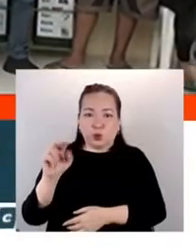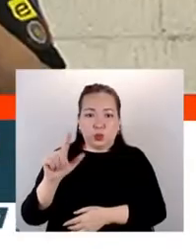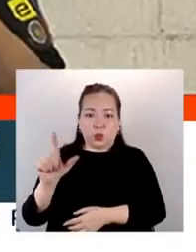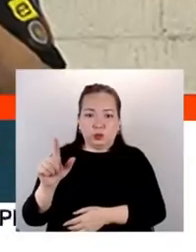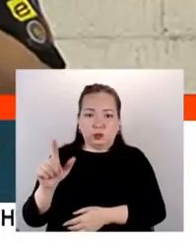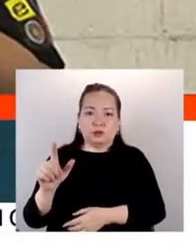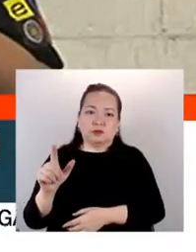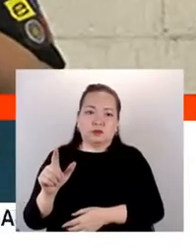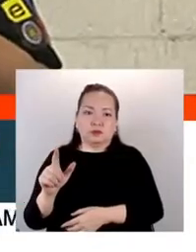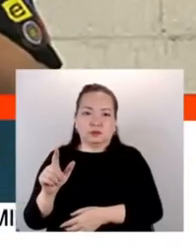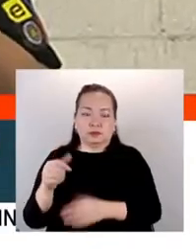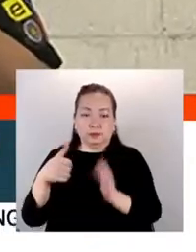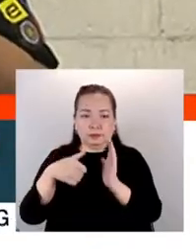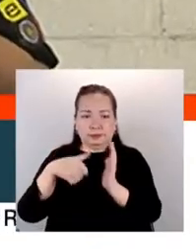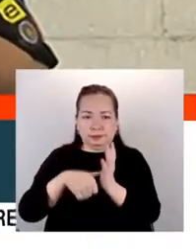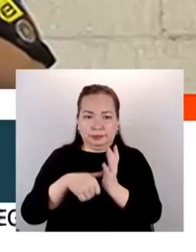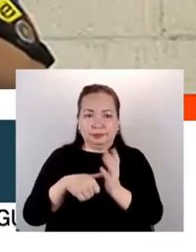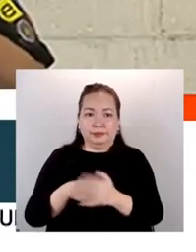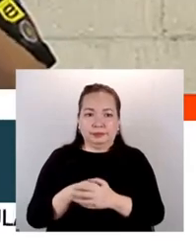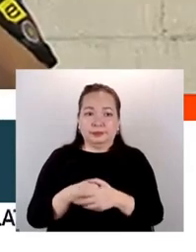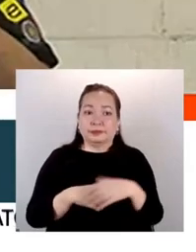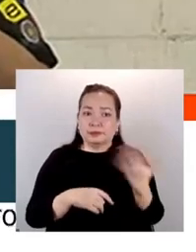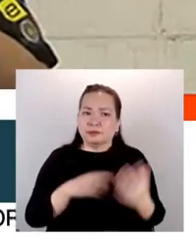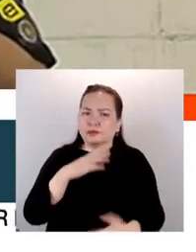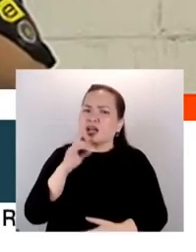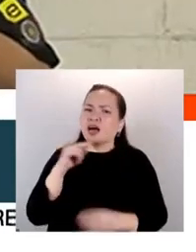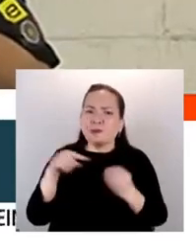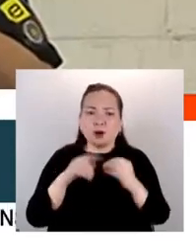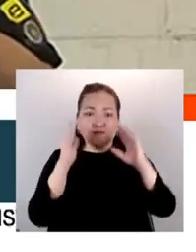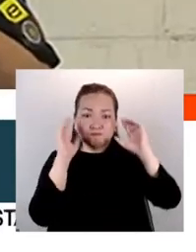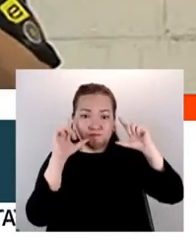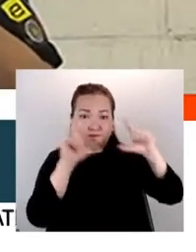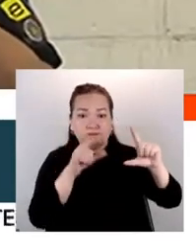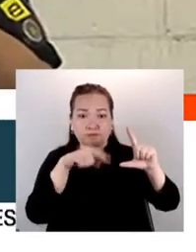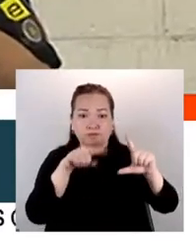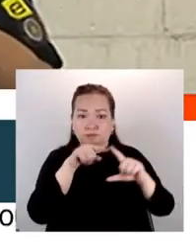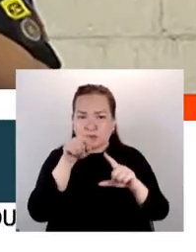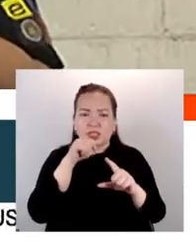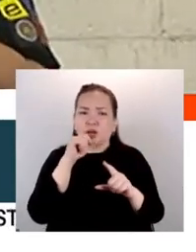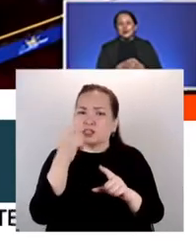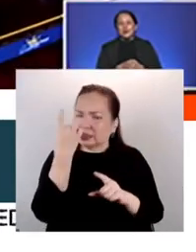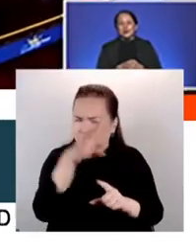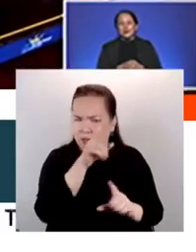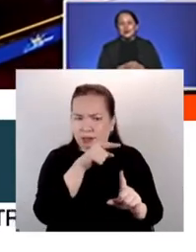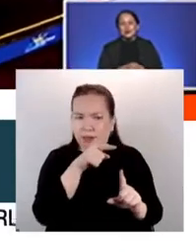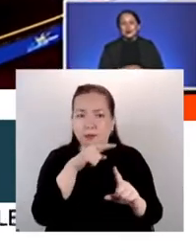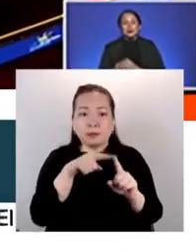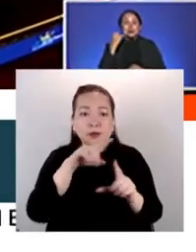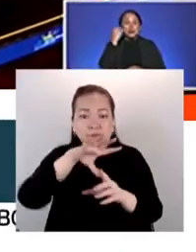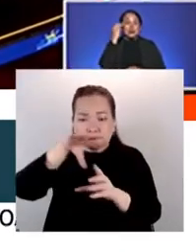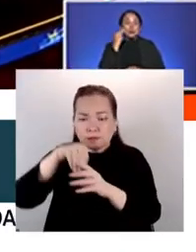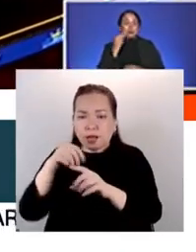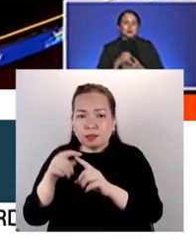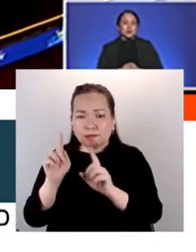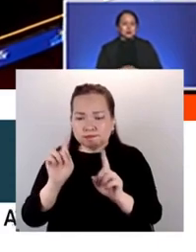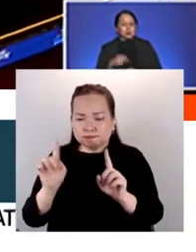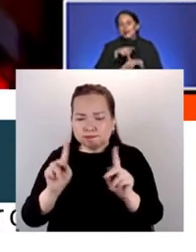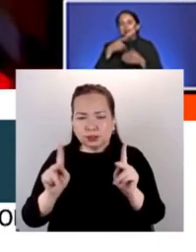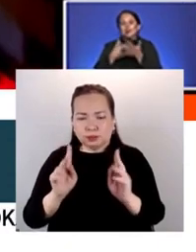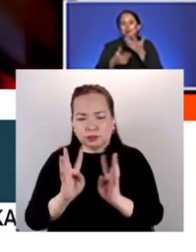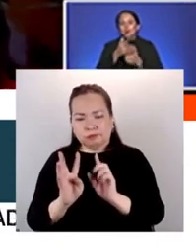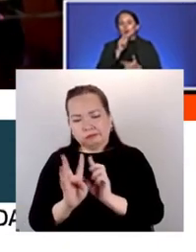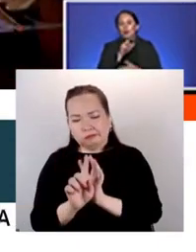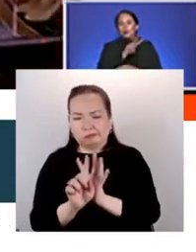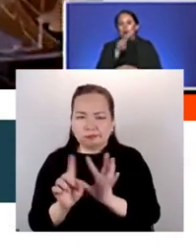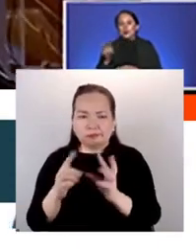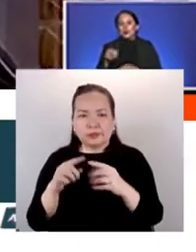Yun naman po ay hindi lamang nakasentro sa kanya, yun po ay nakasentro sa iba't iba pang mga individual at lalong-lalo na po sa proseso ng